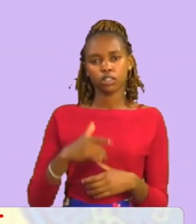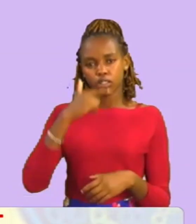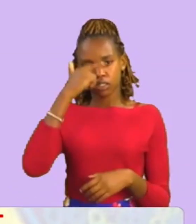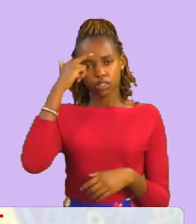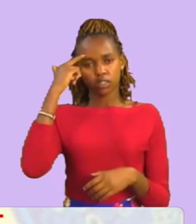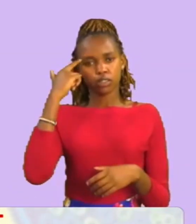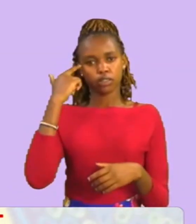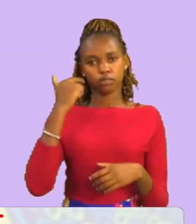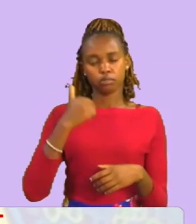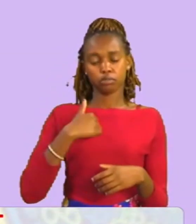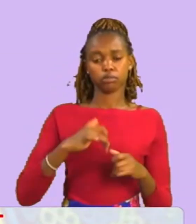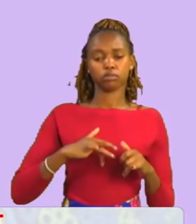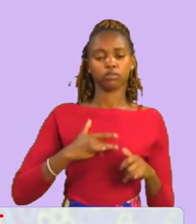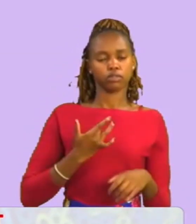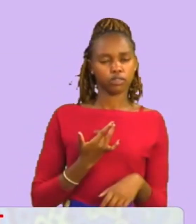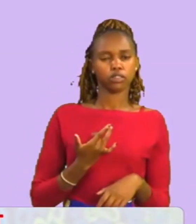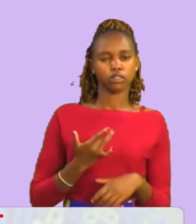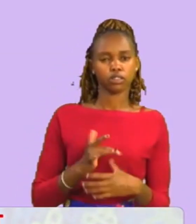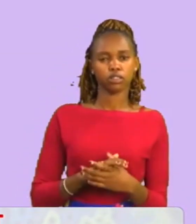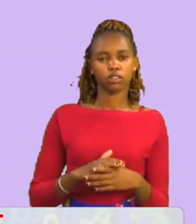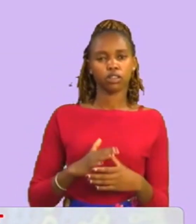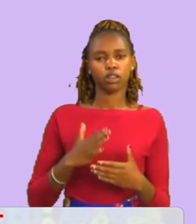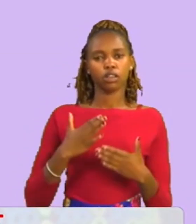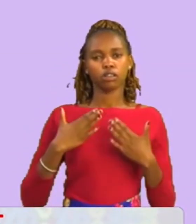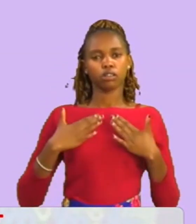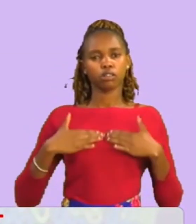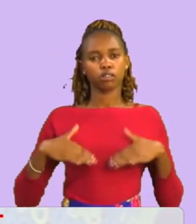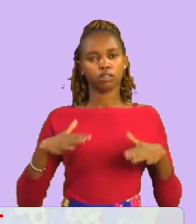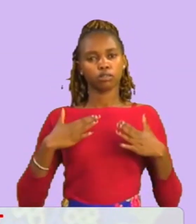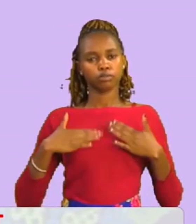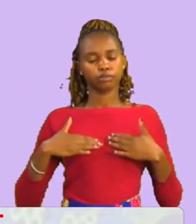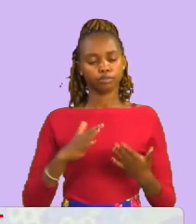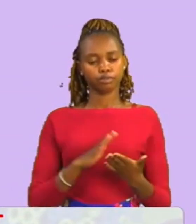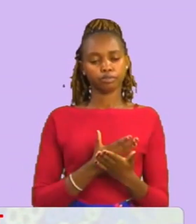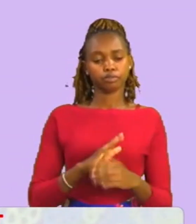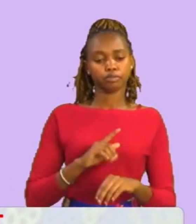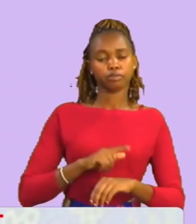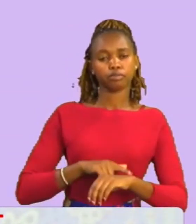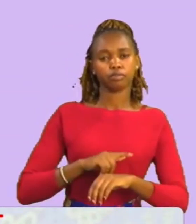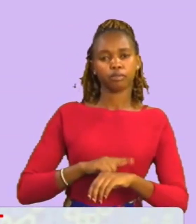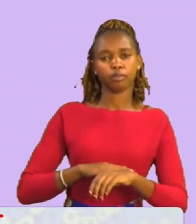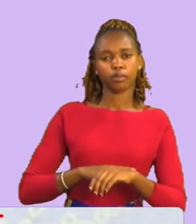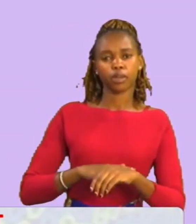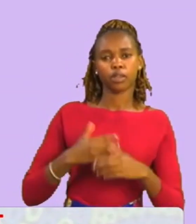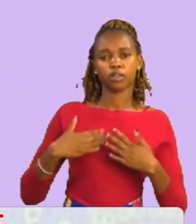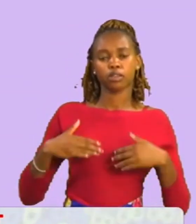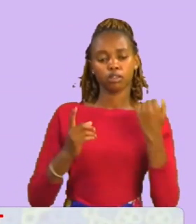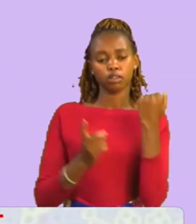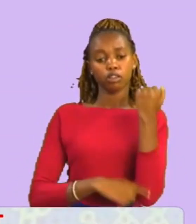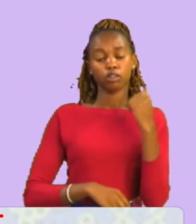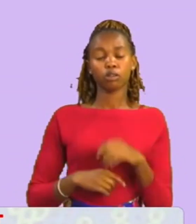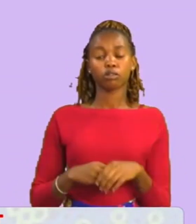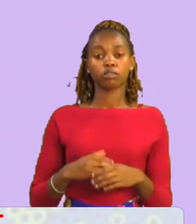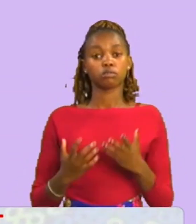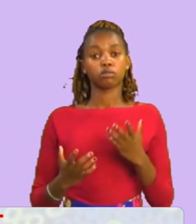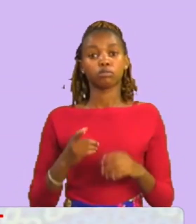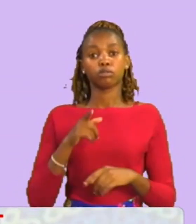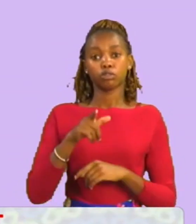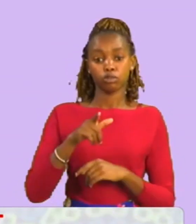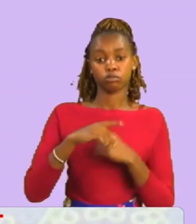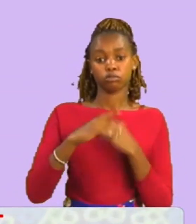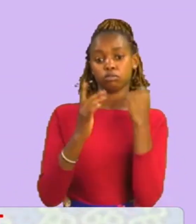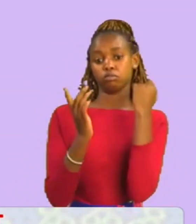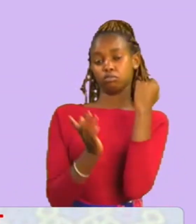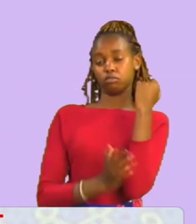actually really feel people sometimes unaweza kuwa unasema venye mtu ni toxic, kumbe wewe ndo toxic times 2.